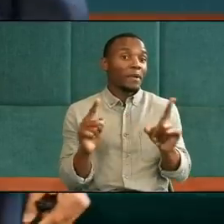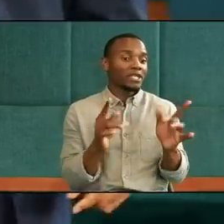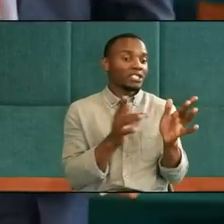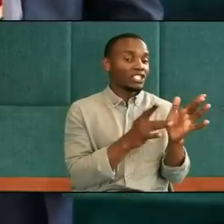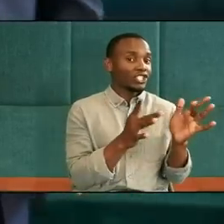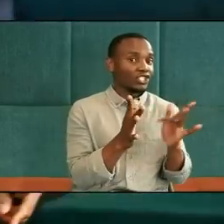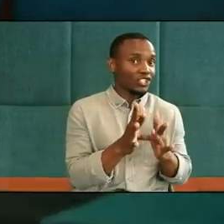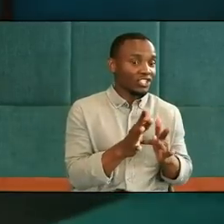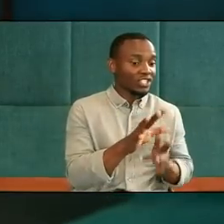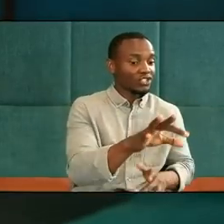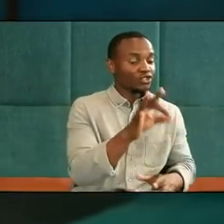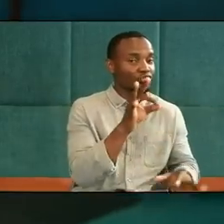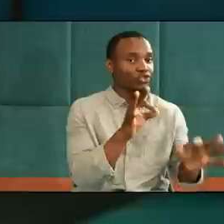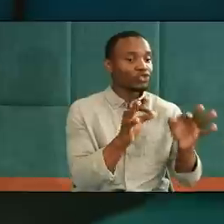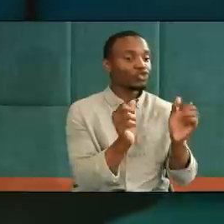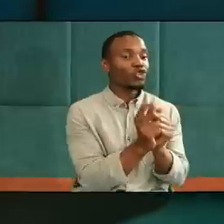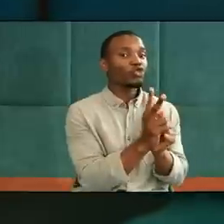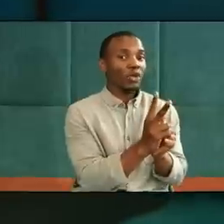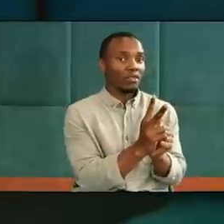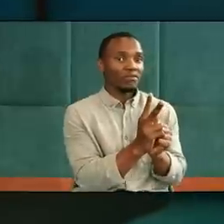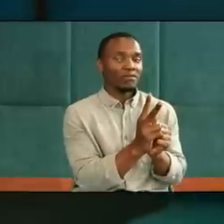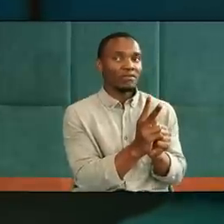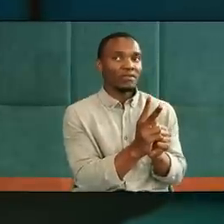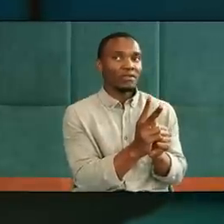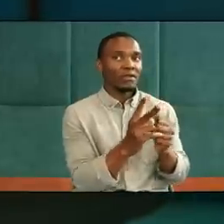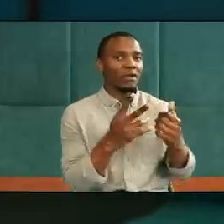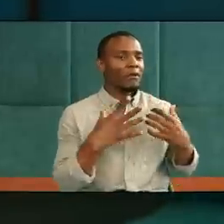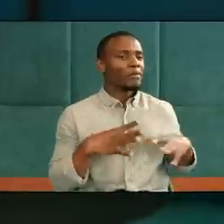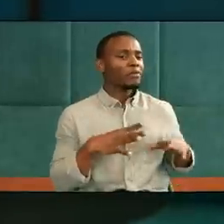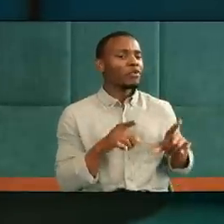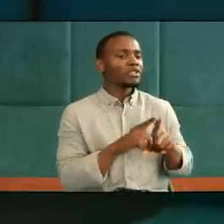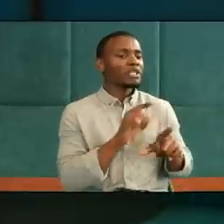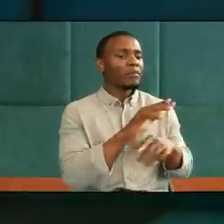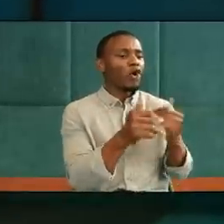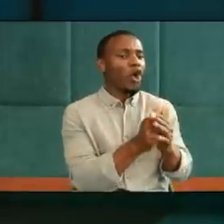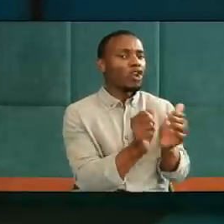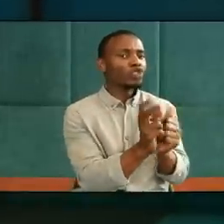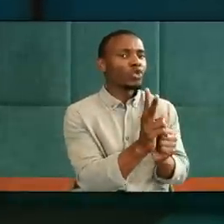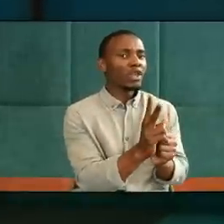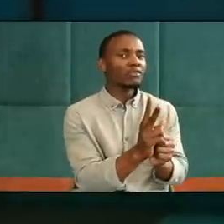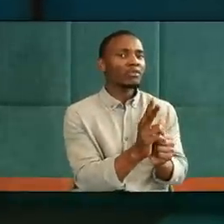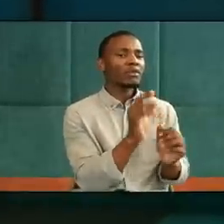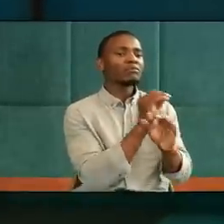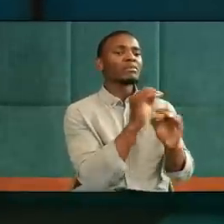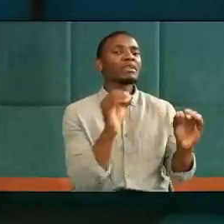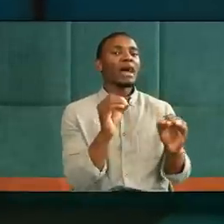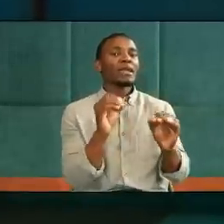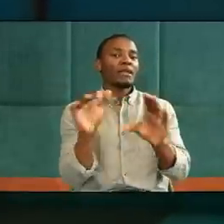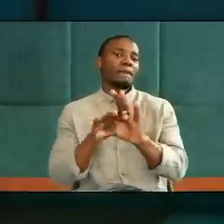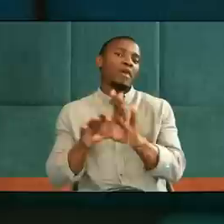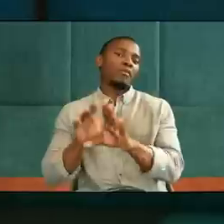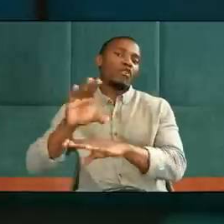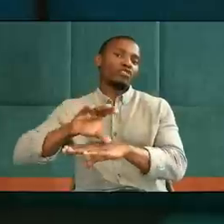Jesus chose 12, and not a single one of them was a member of the